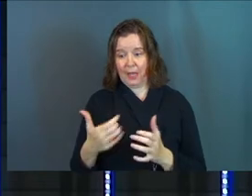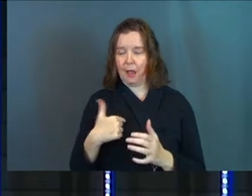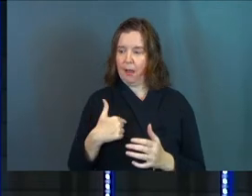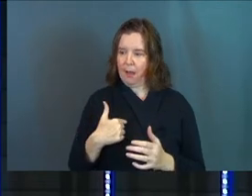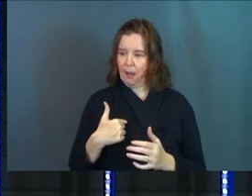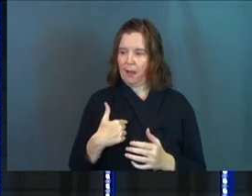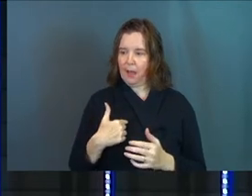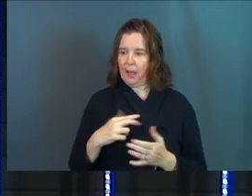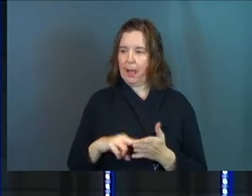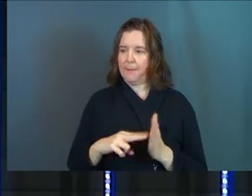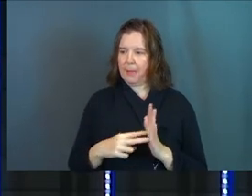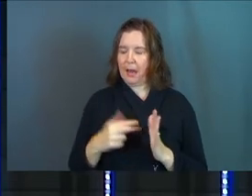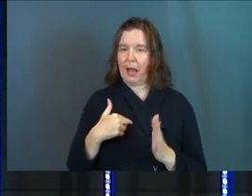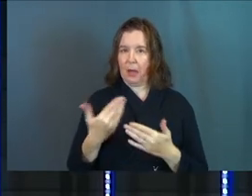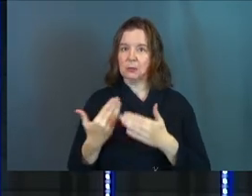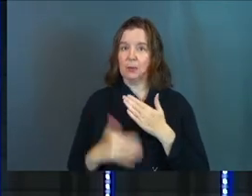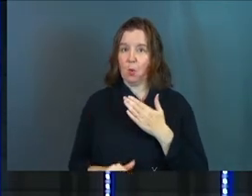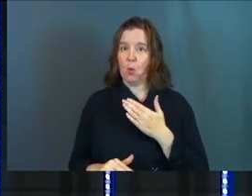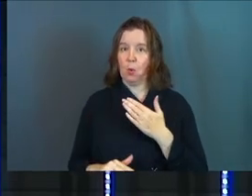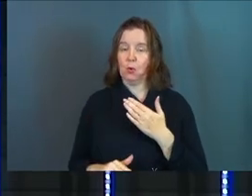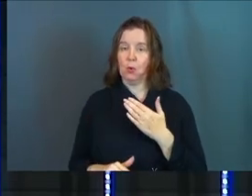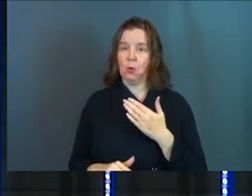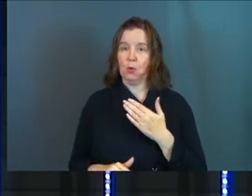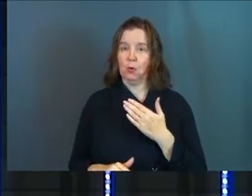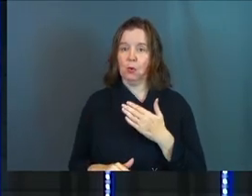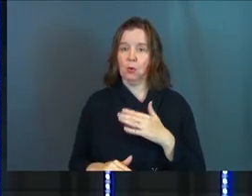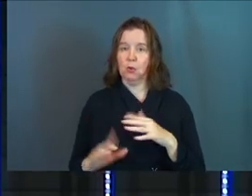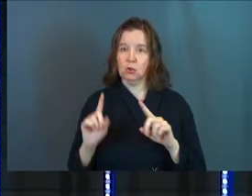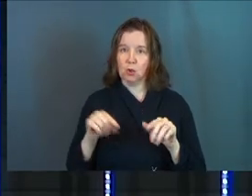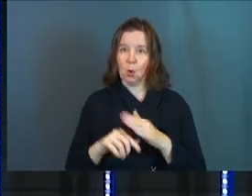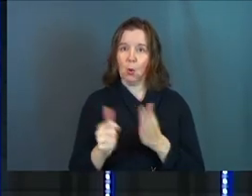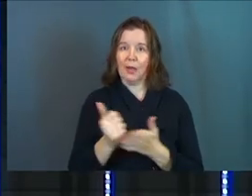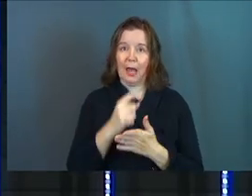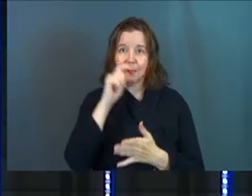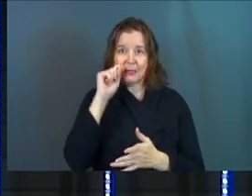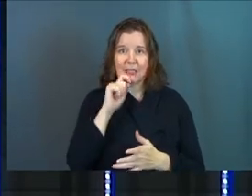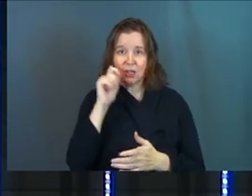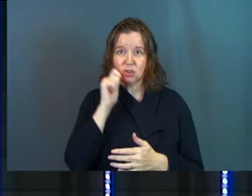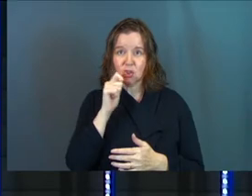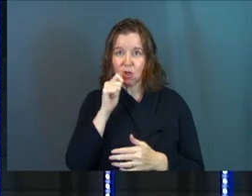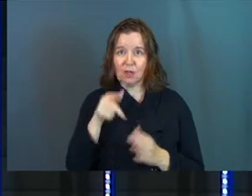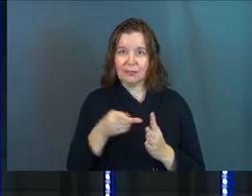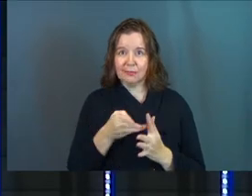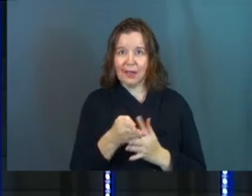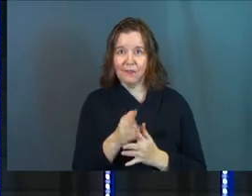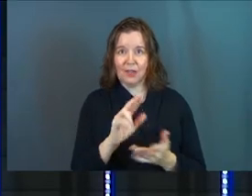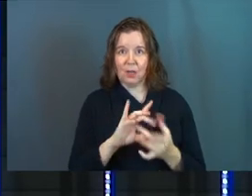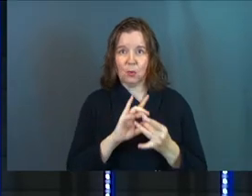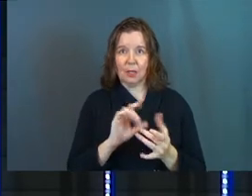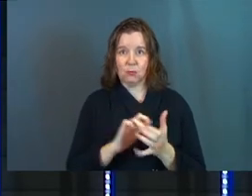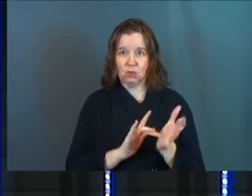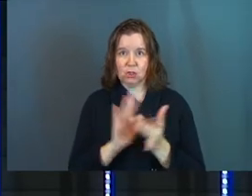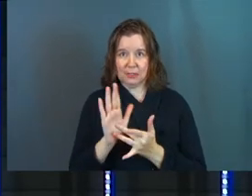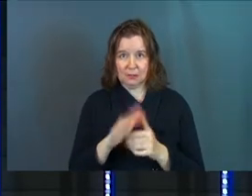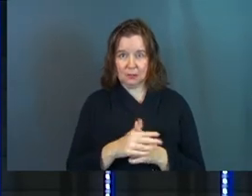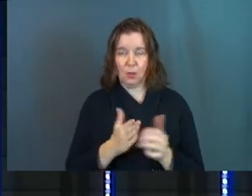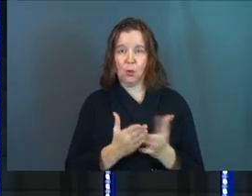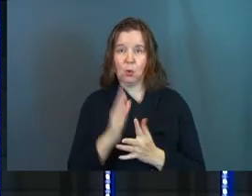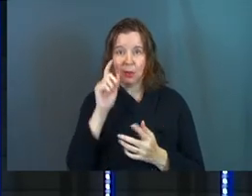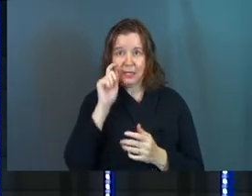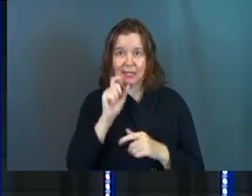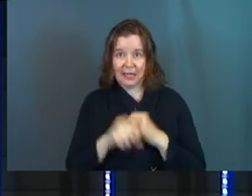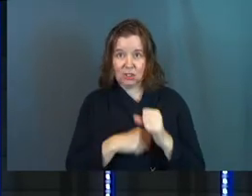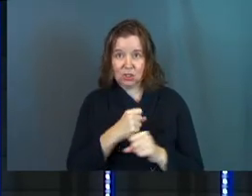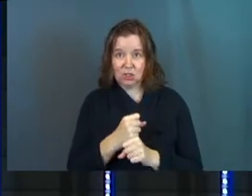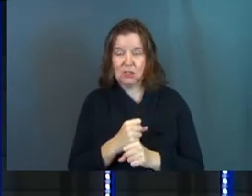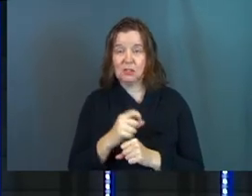said, I was born to go and help teenage girls navigate their relationship with Jesus through the